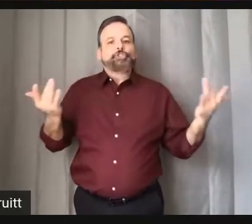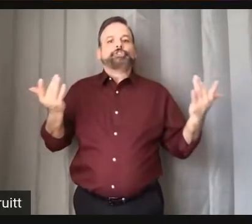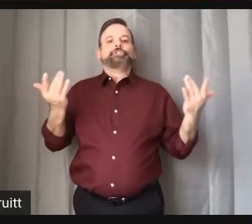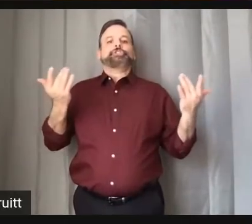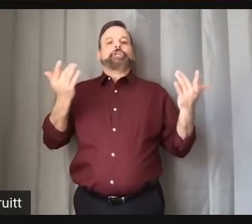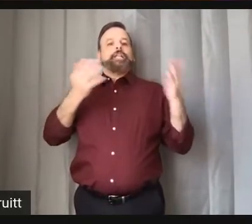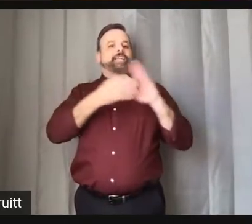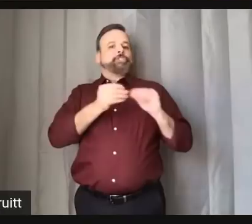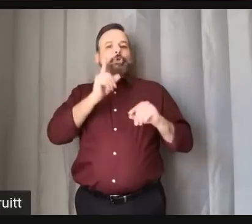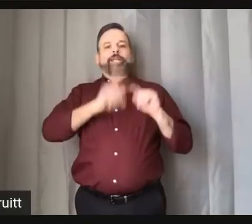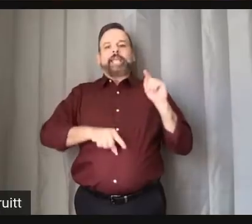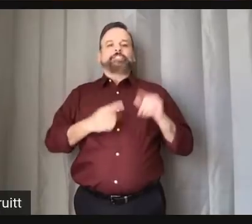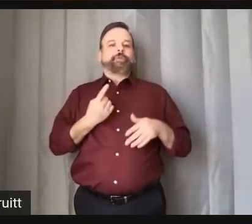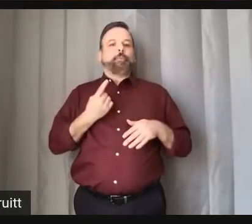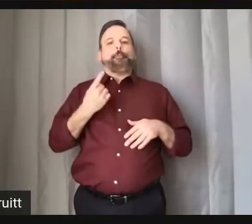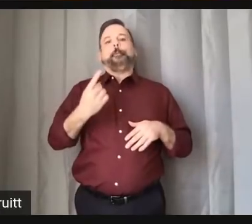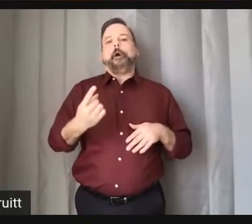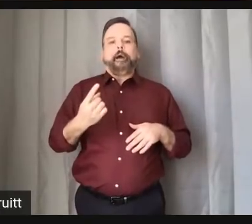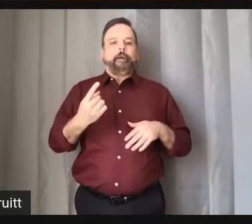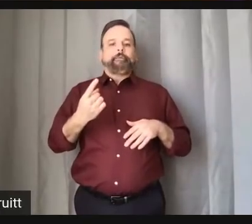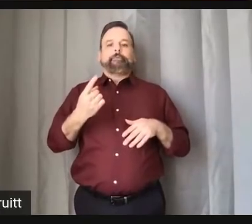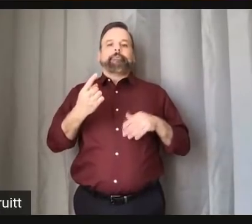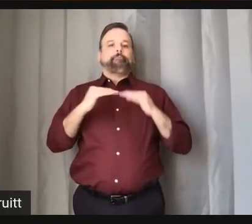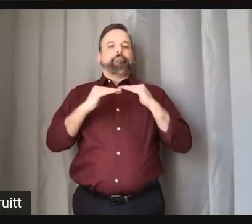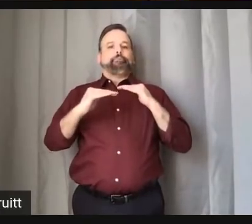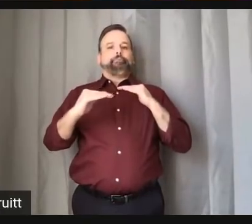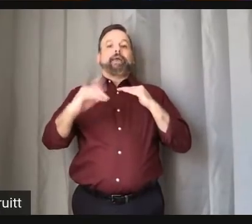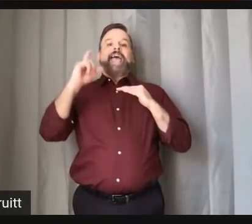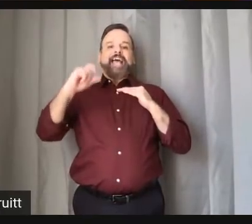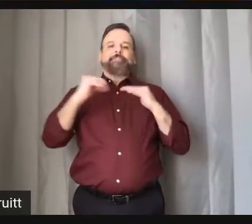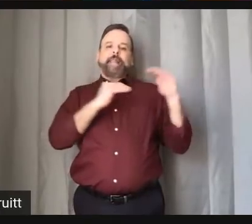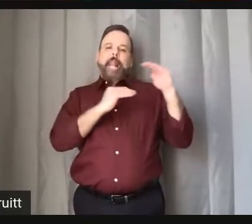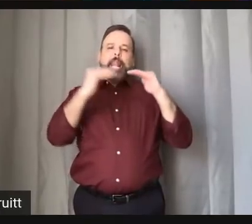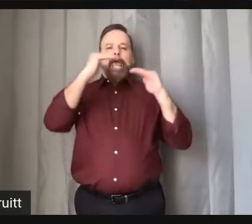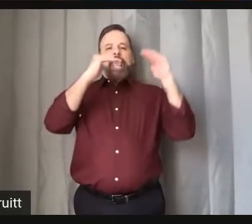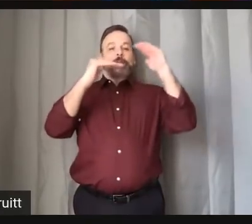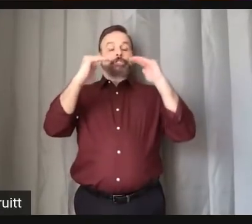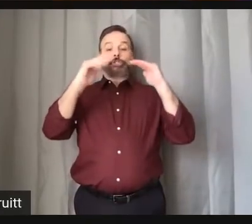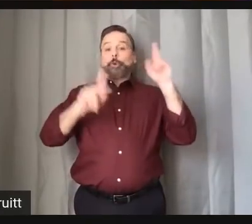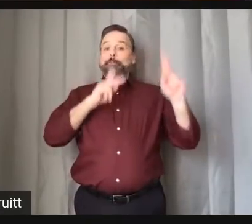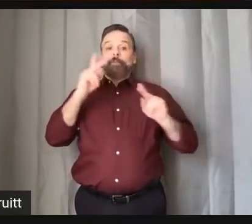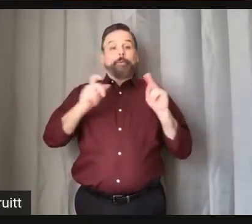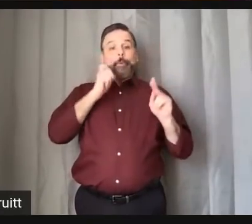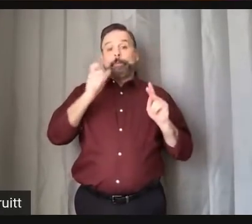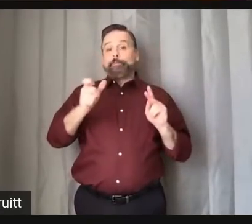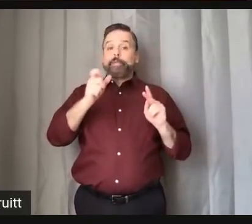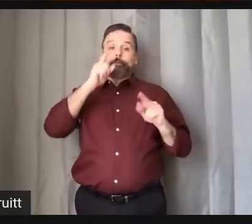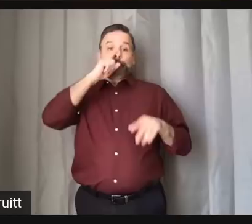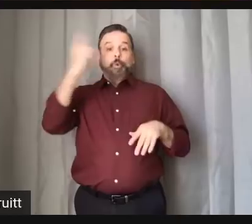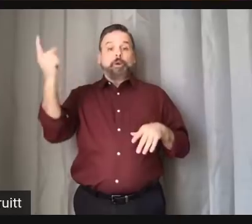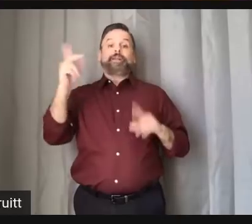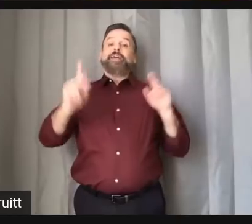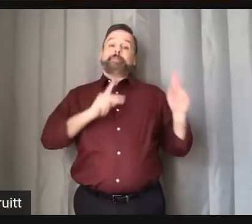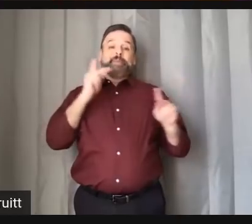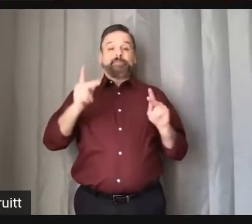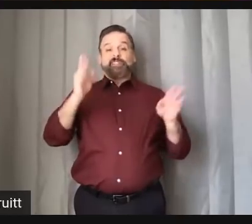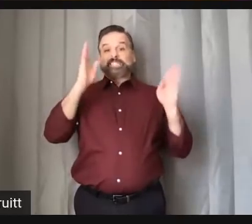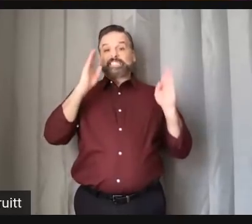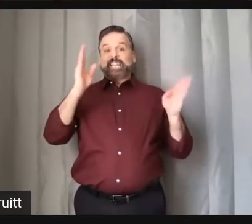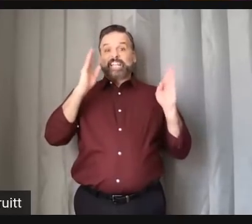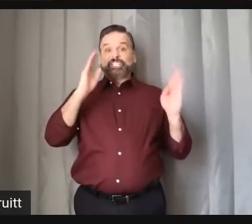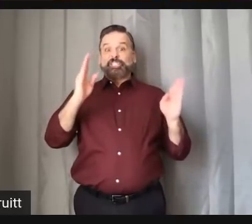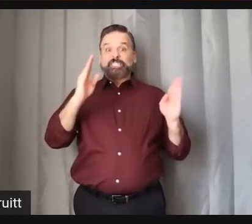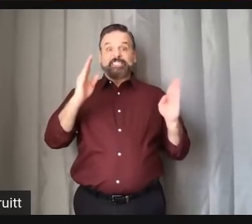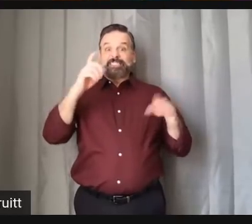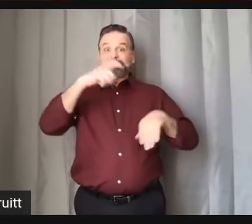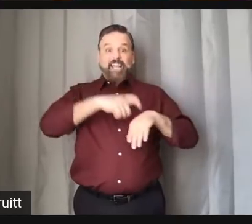just be one note. You have to have a lot of layers to it, in order to not bore people, because people do have short attention spans. So, for me, I